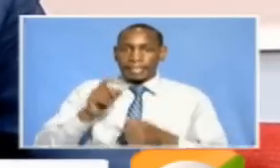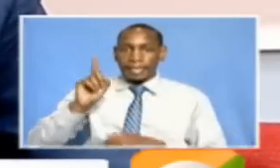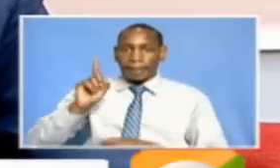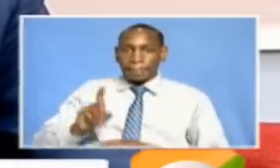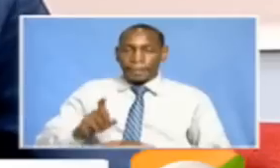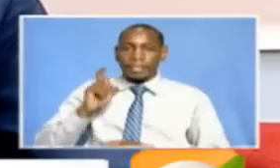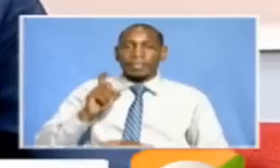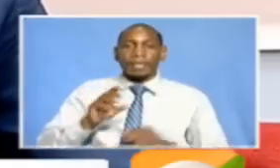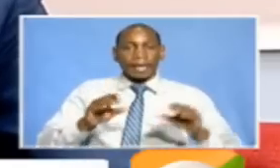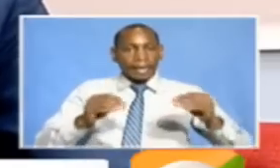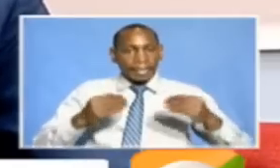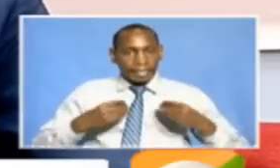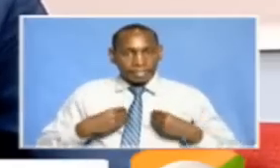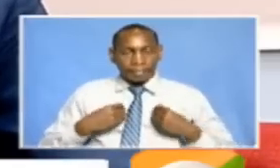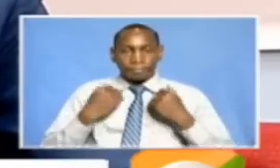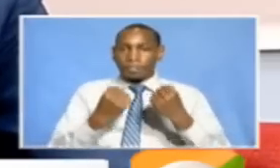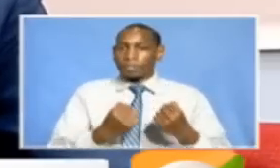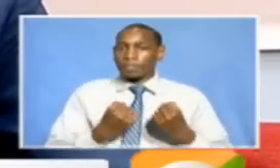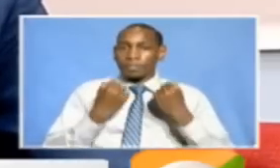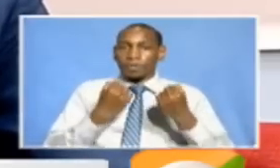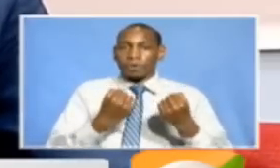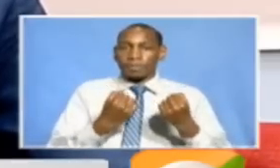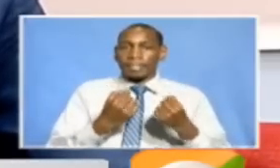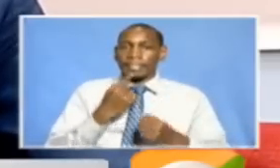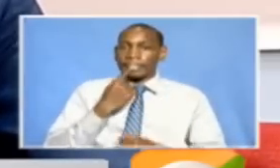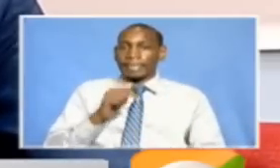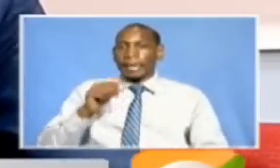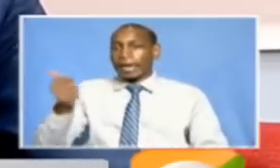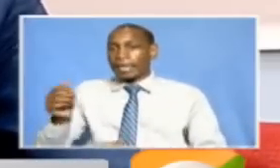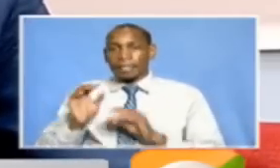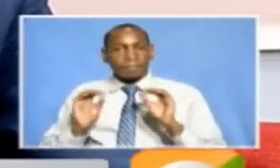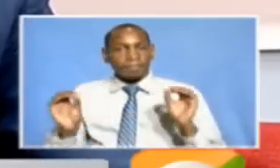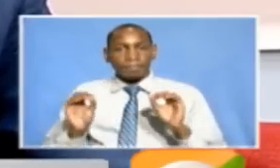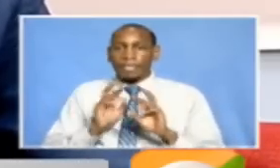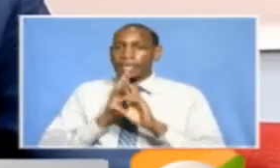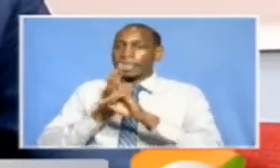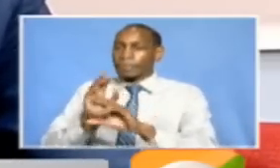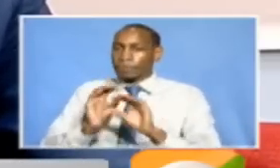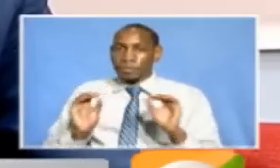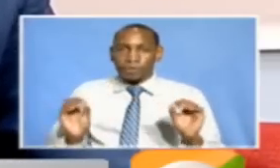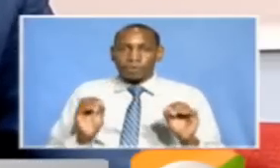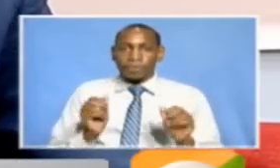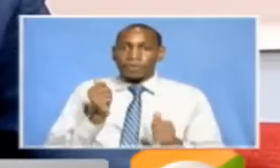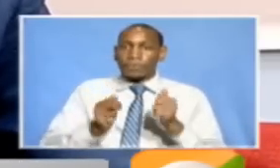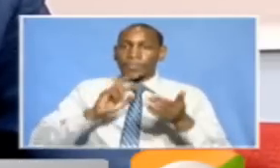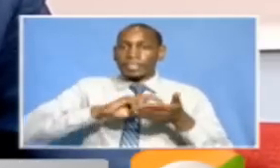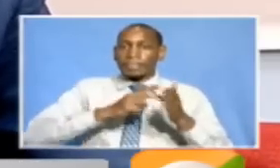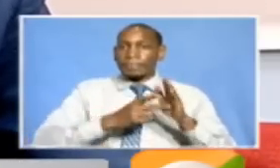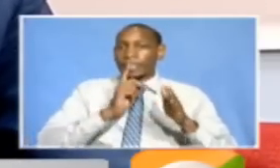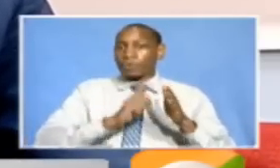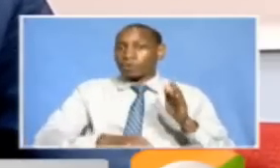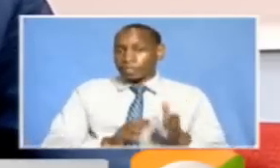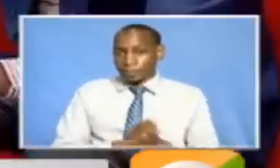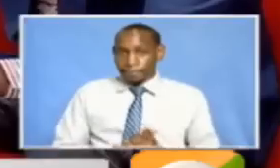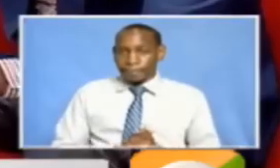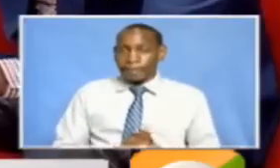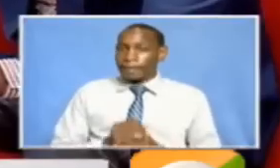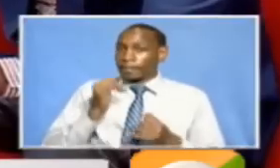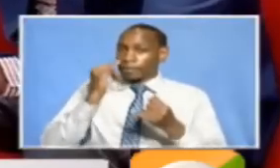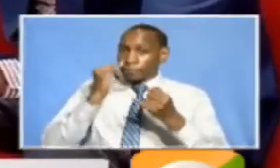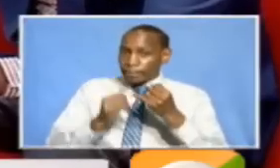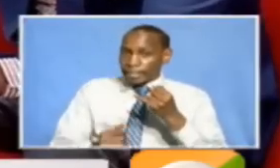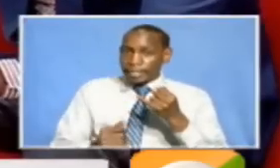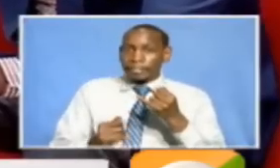handle it as a man. So you're not supposed to tell somebody else, you're not supposed to report it, which means that eventually